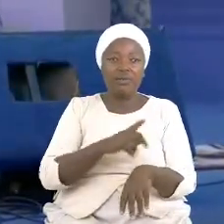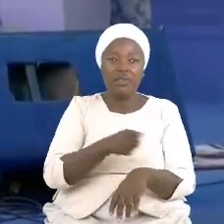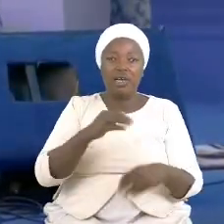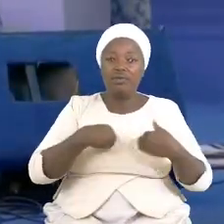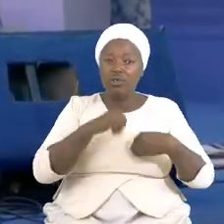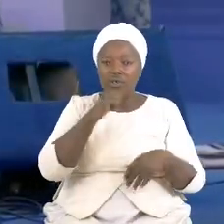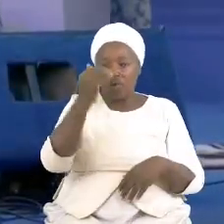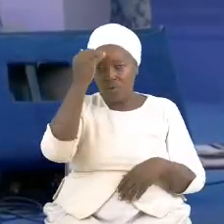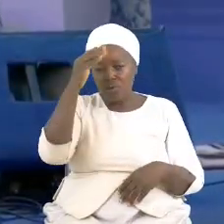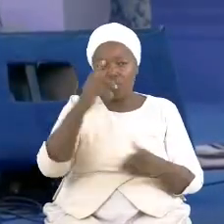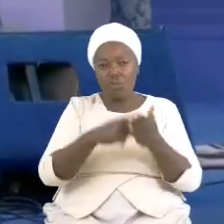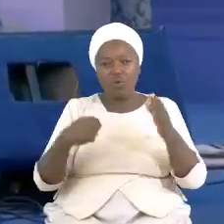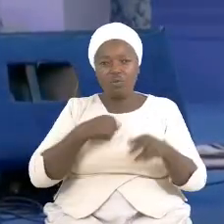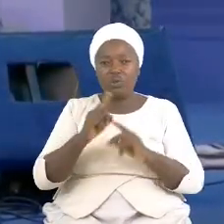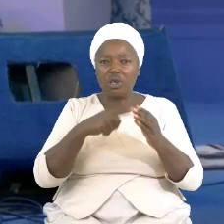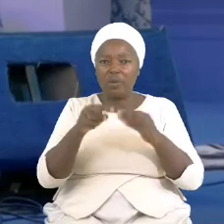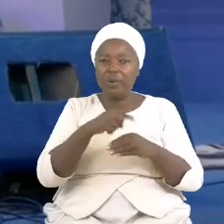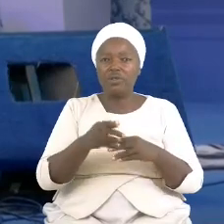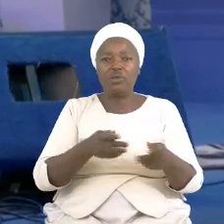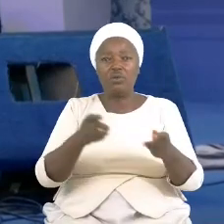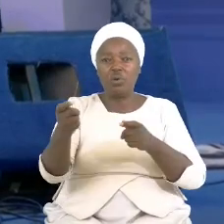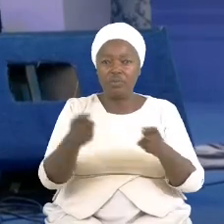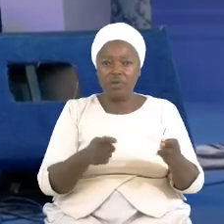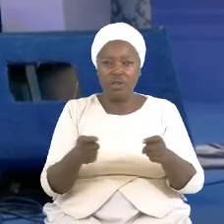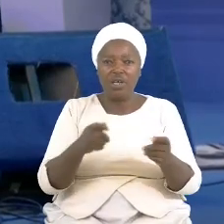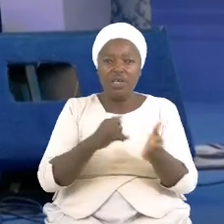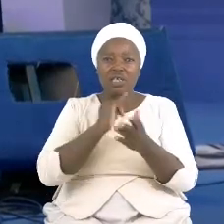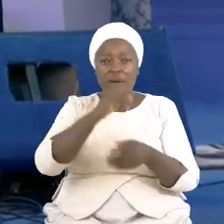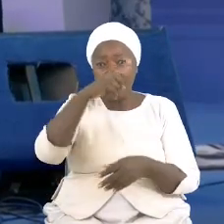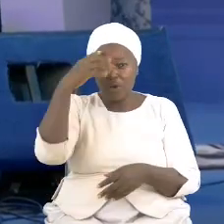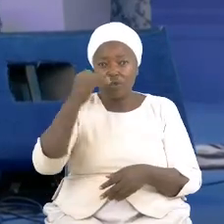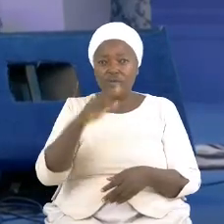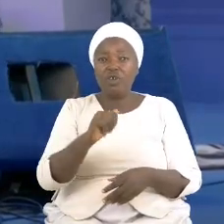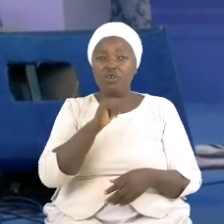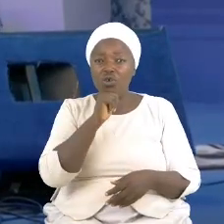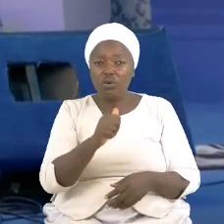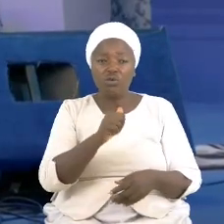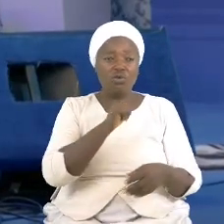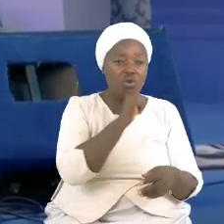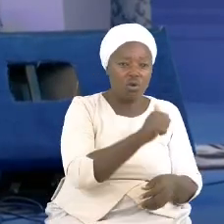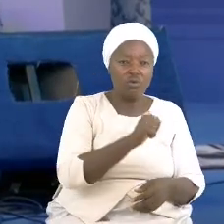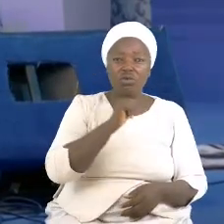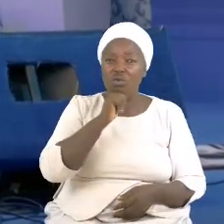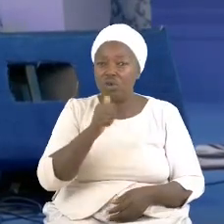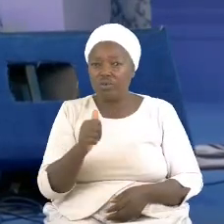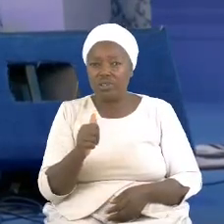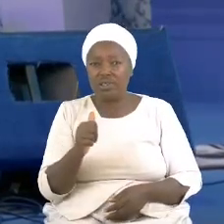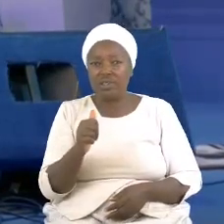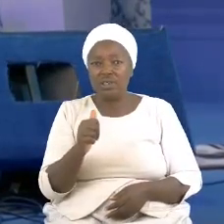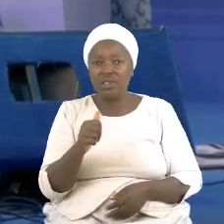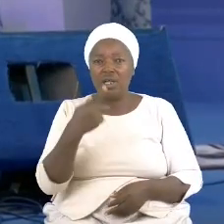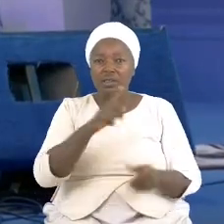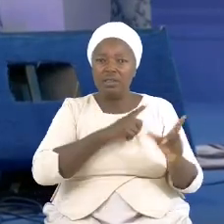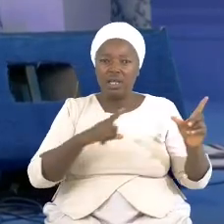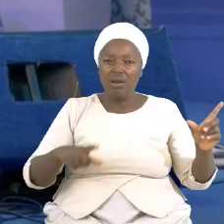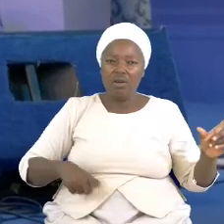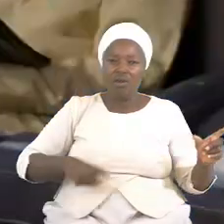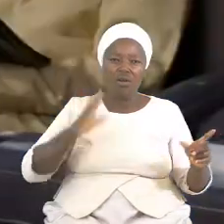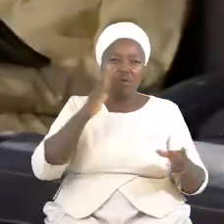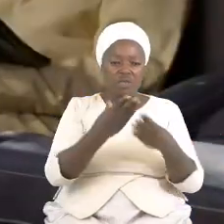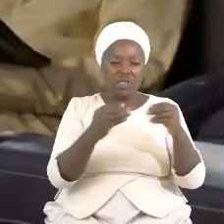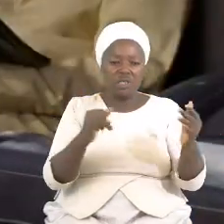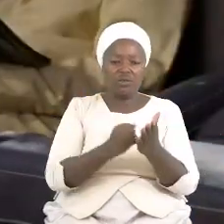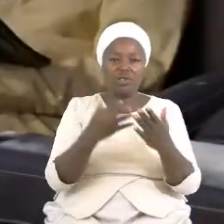talking about, dominion. It's because of the knots, knots, knots. The Lord will settle it